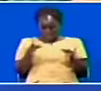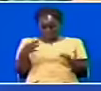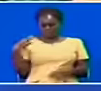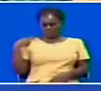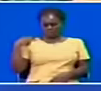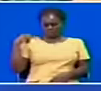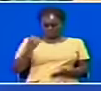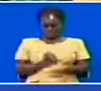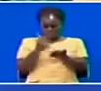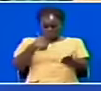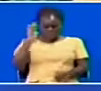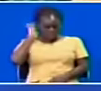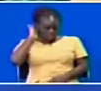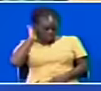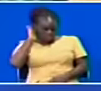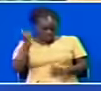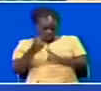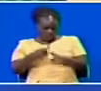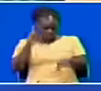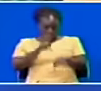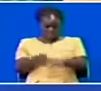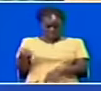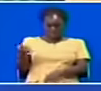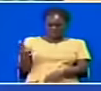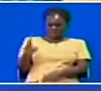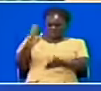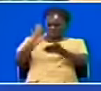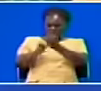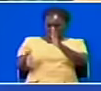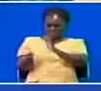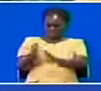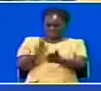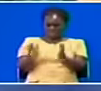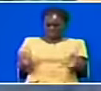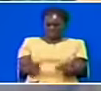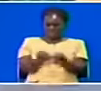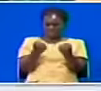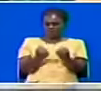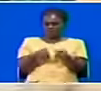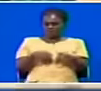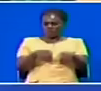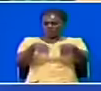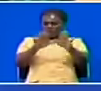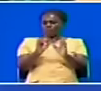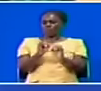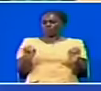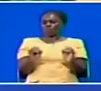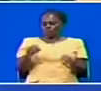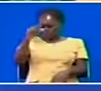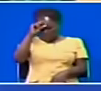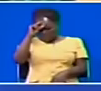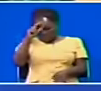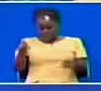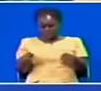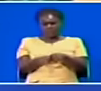And I have heard that since that shooting, nothing has been done. There has been no follow-up by the government.